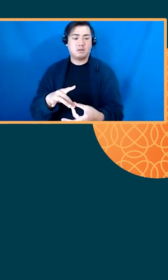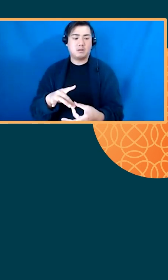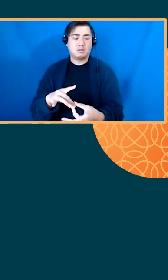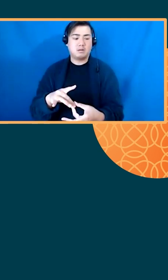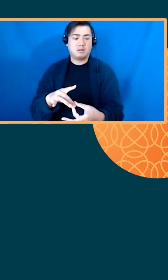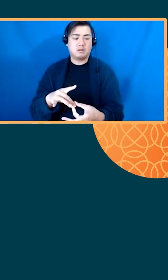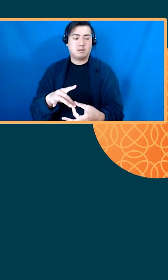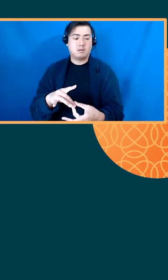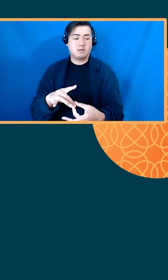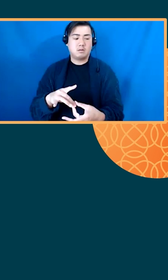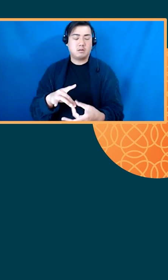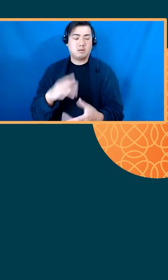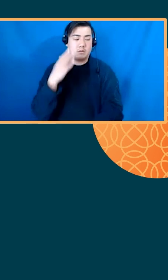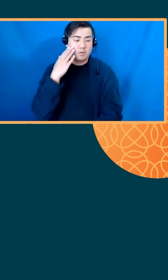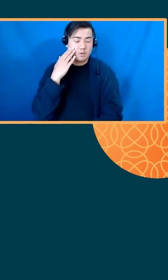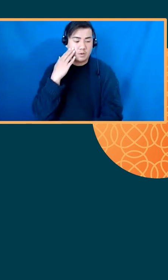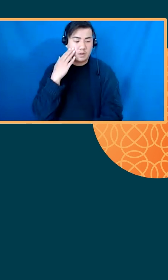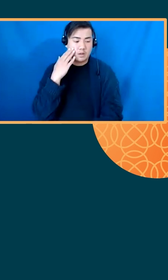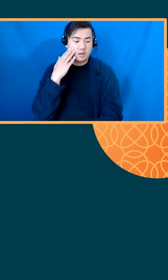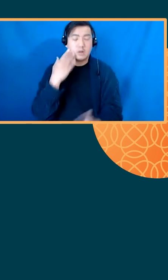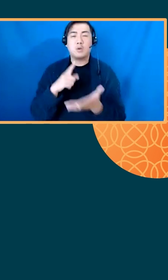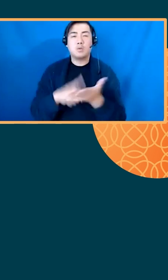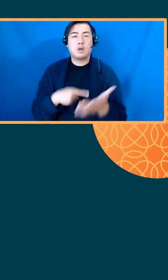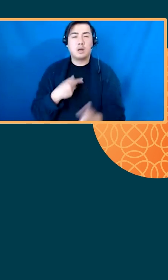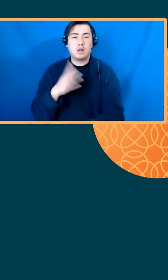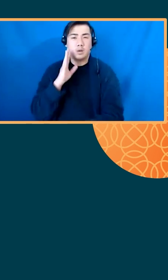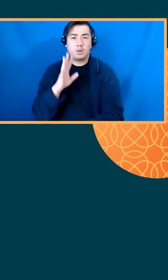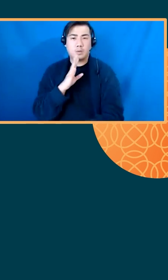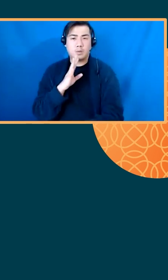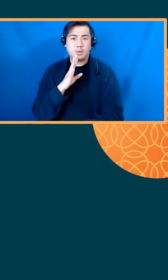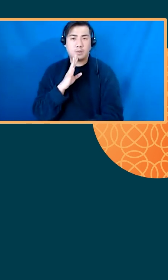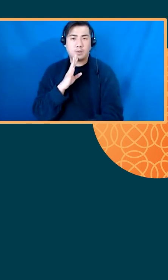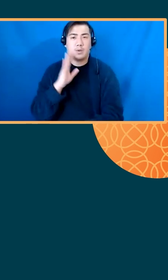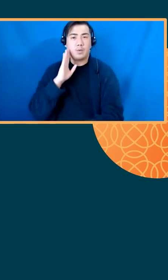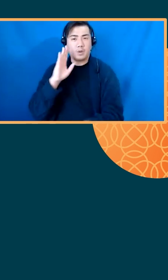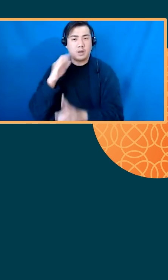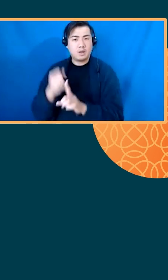that what you're about to say is going to impact the next